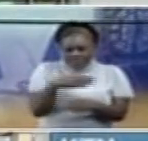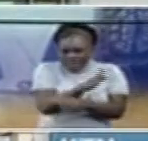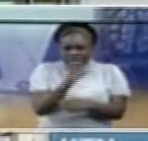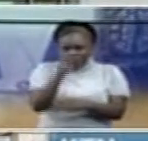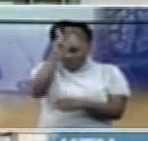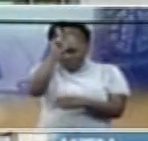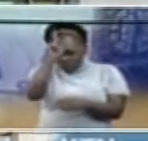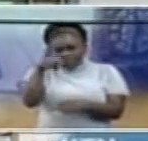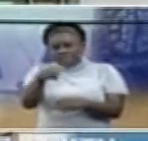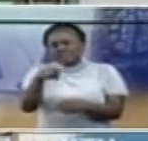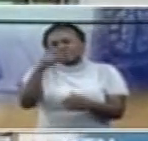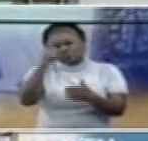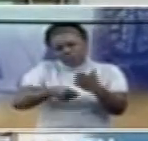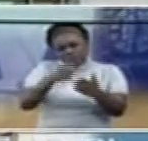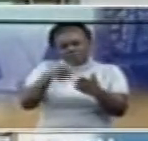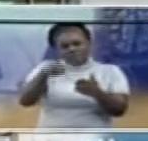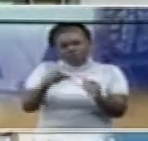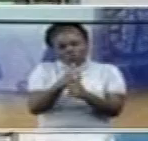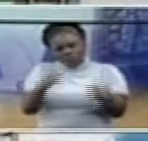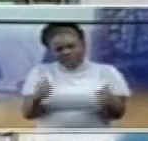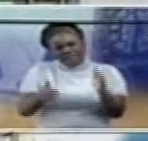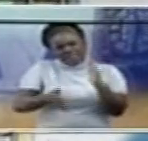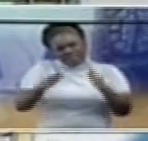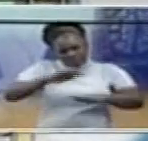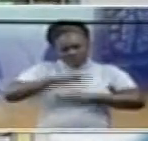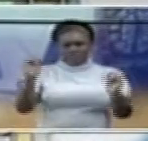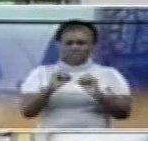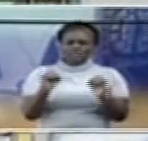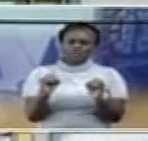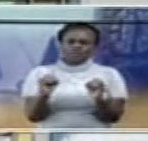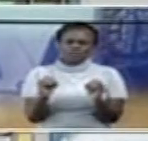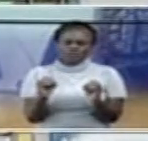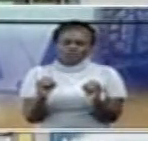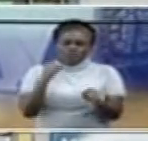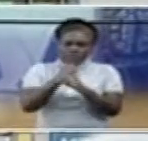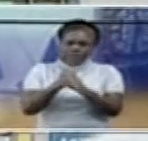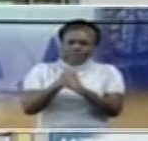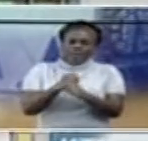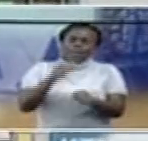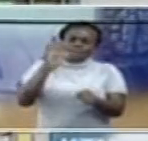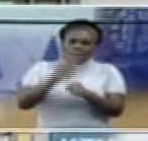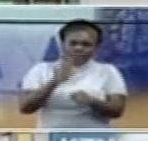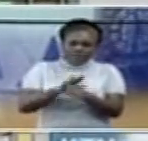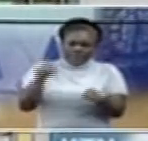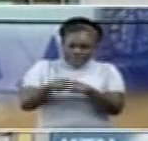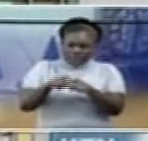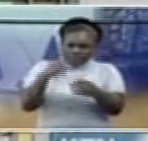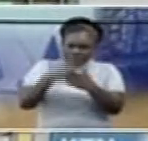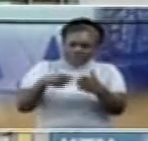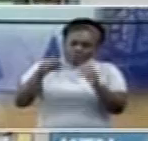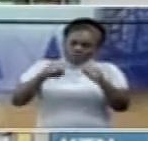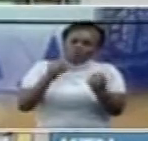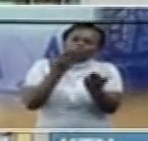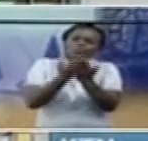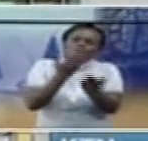prices? And if the prices when the supposedly inefficient and ineffective refinery was operational match the current prices, could the